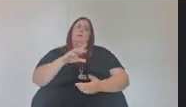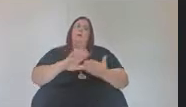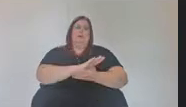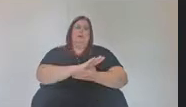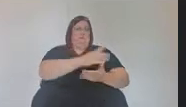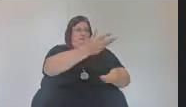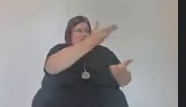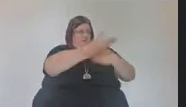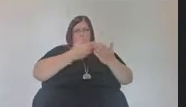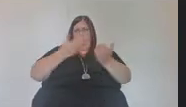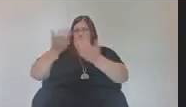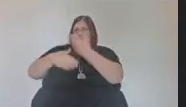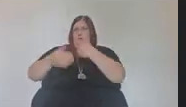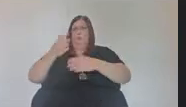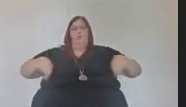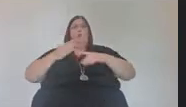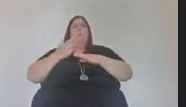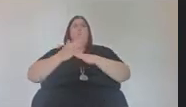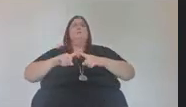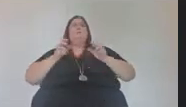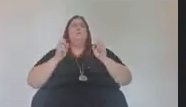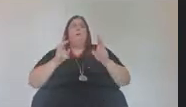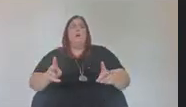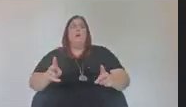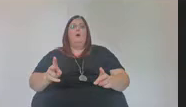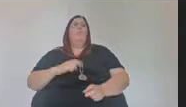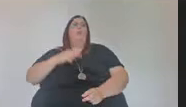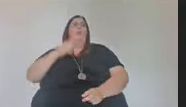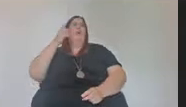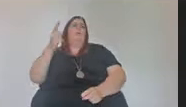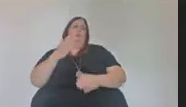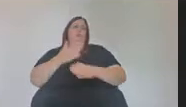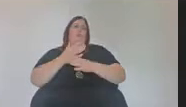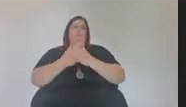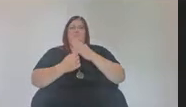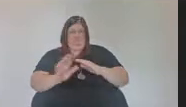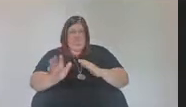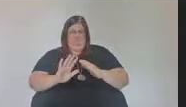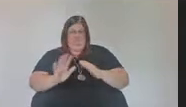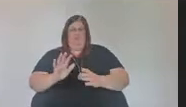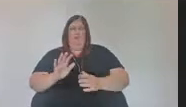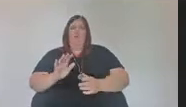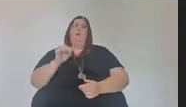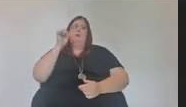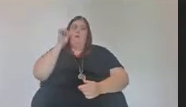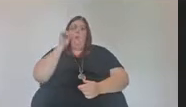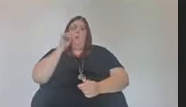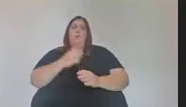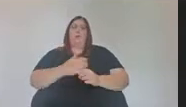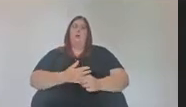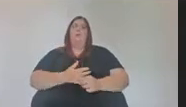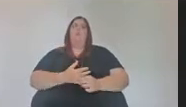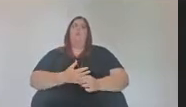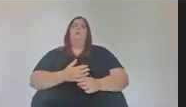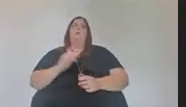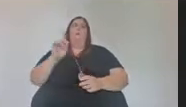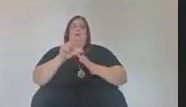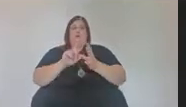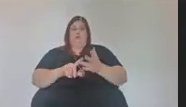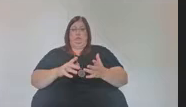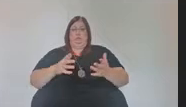of working. As much as we would like to think otherwise, it is well recognised that whatever we do in terms